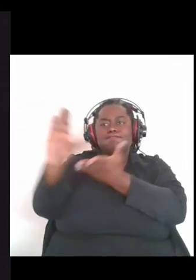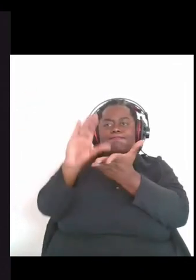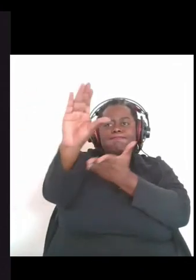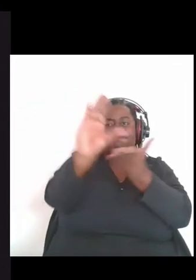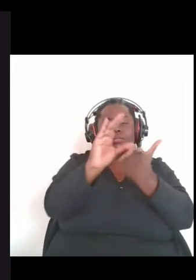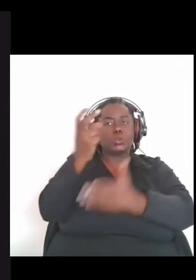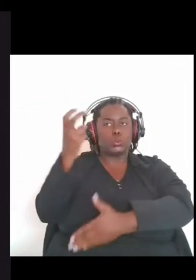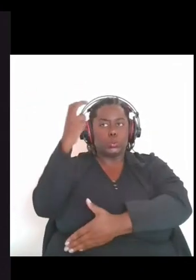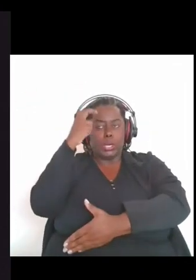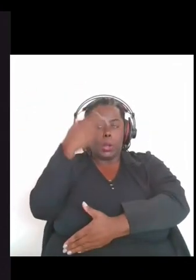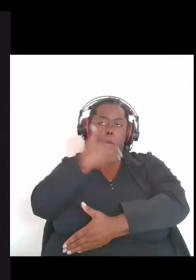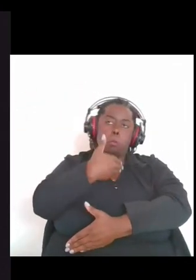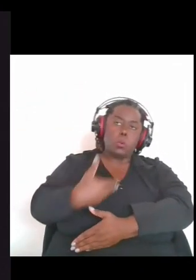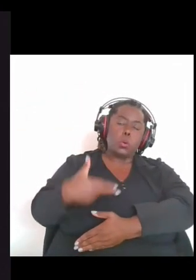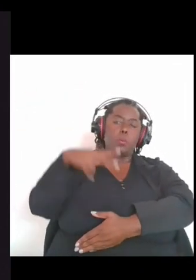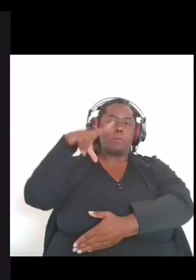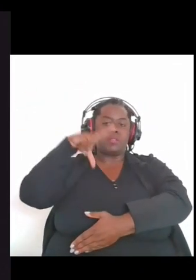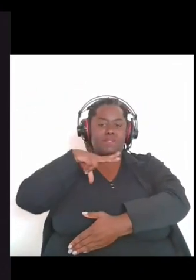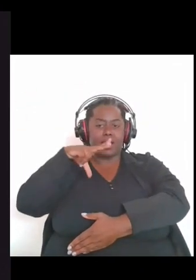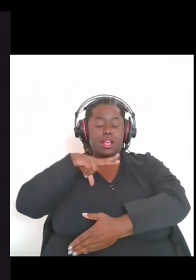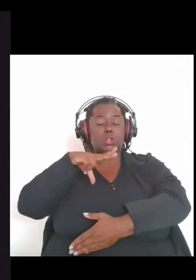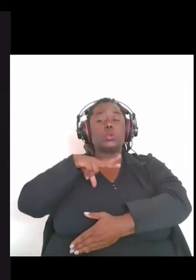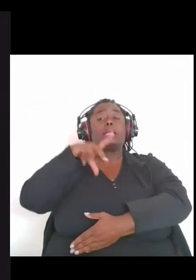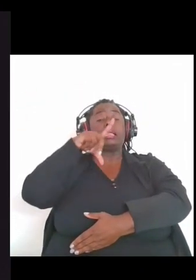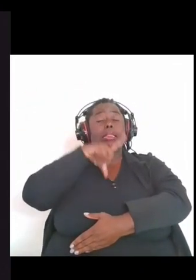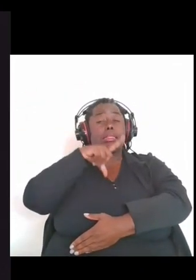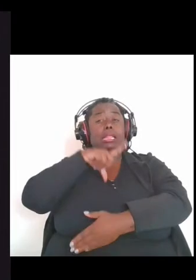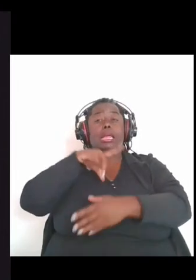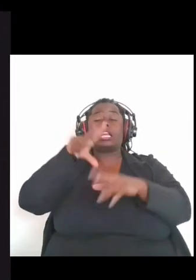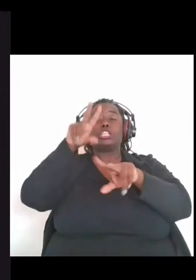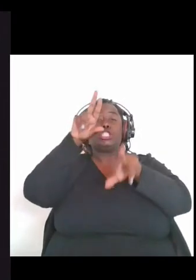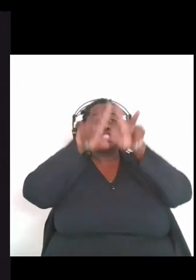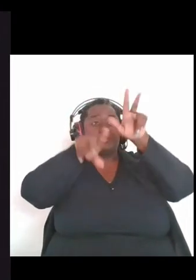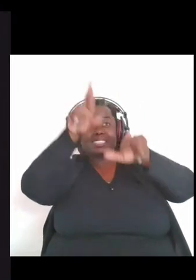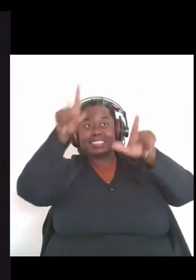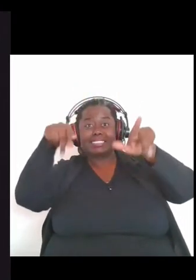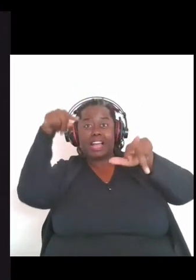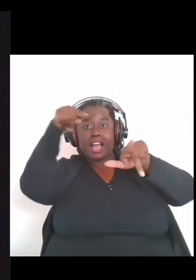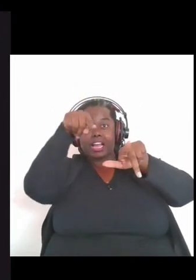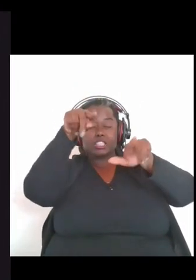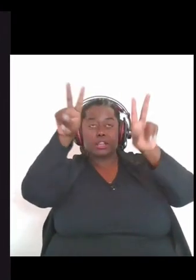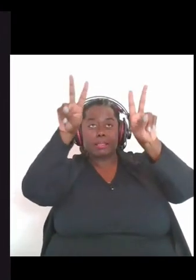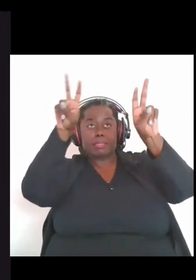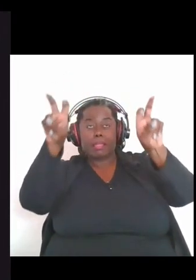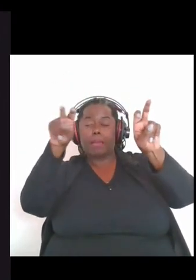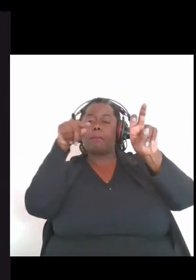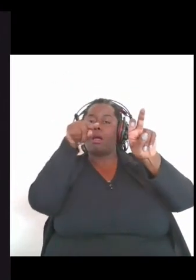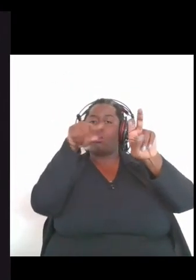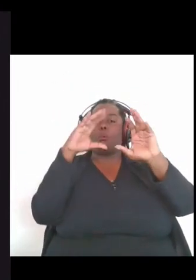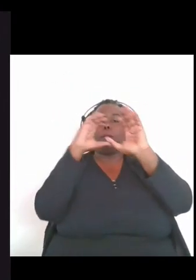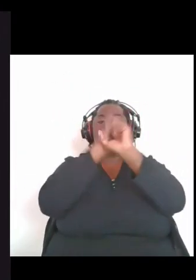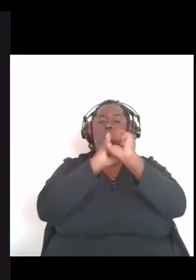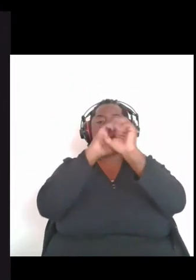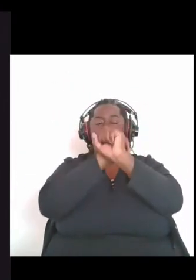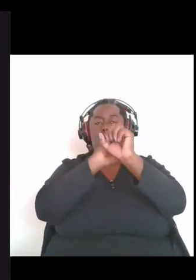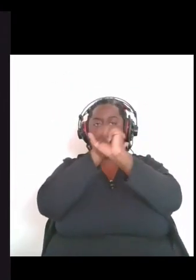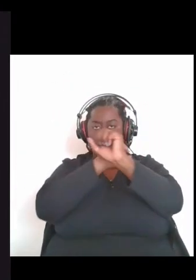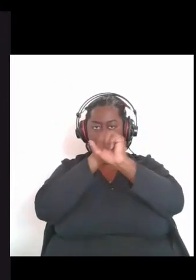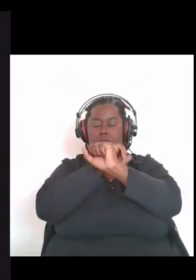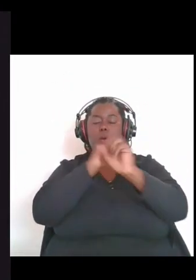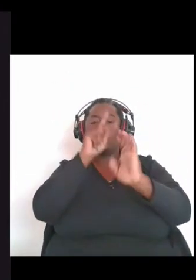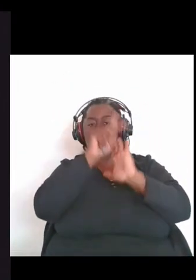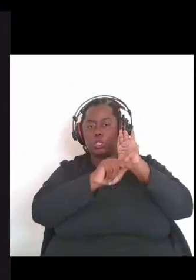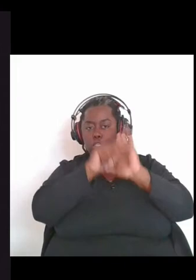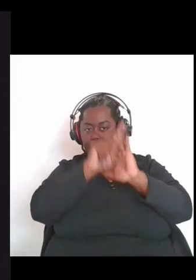some beards public and private bids for culture arts where diversity is an important point